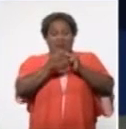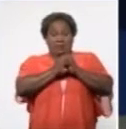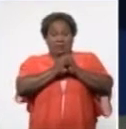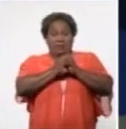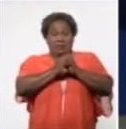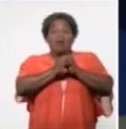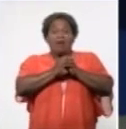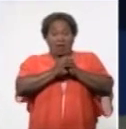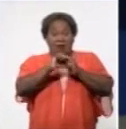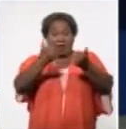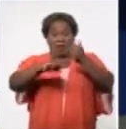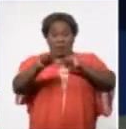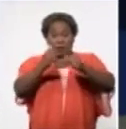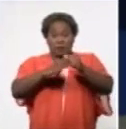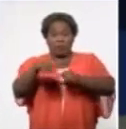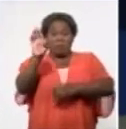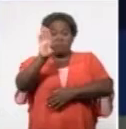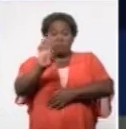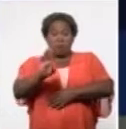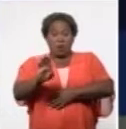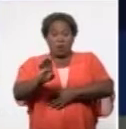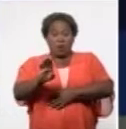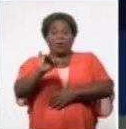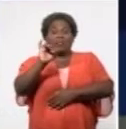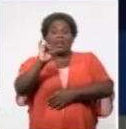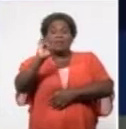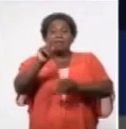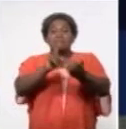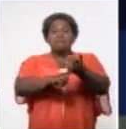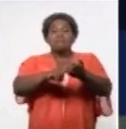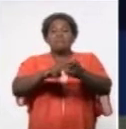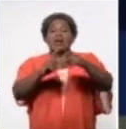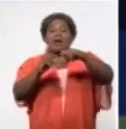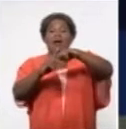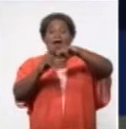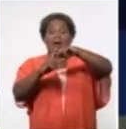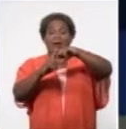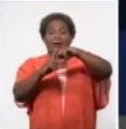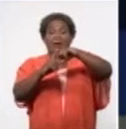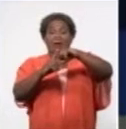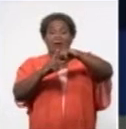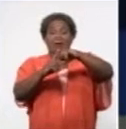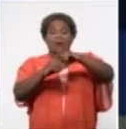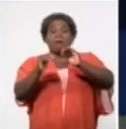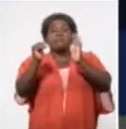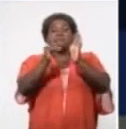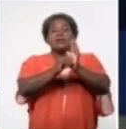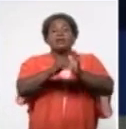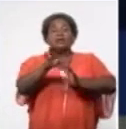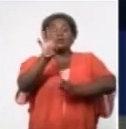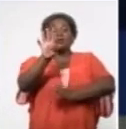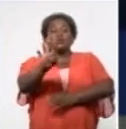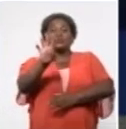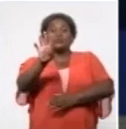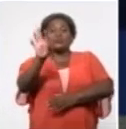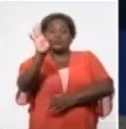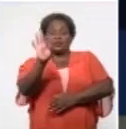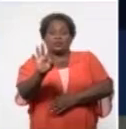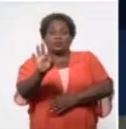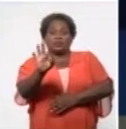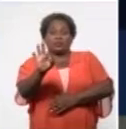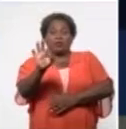Cuba, 283, Hermanos Amejeiras Hospital, 368 processed samples, at the